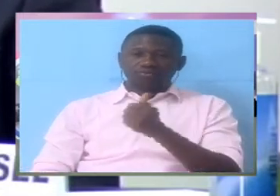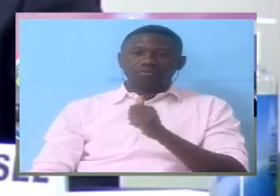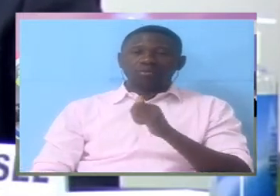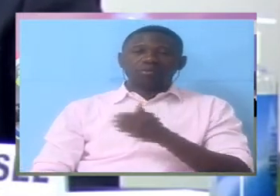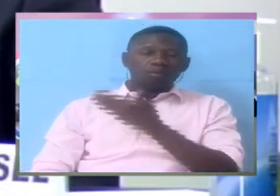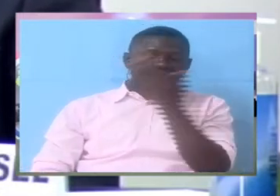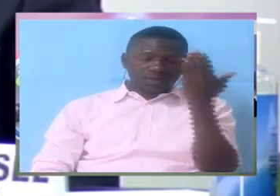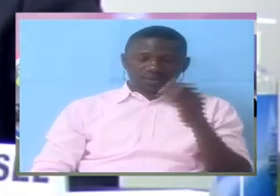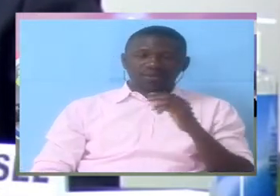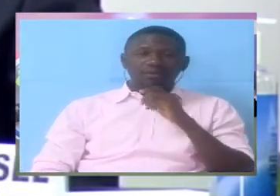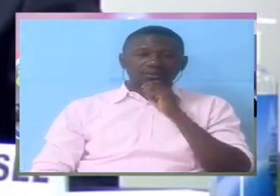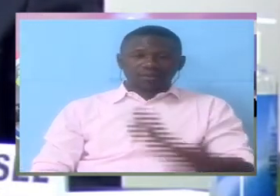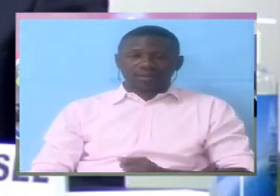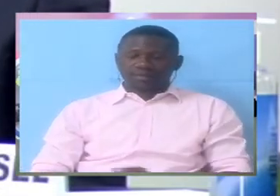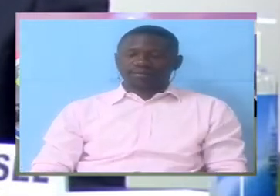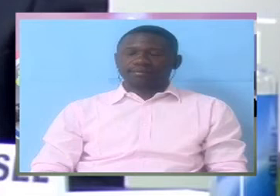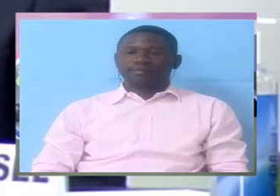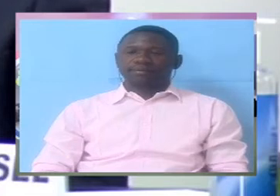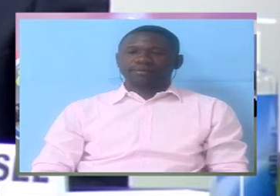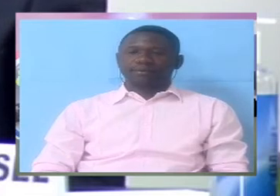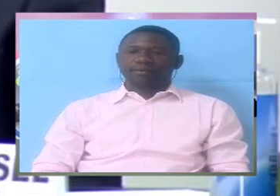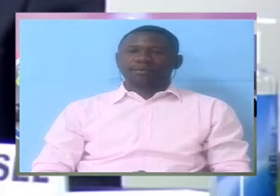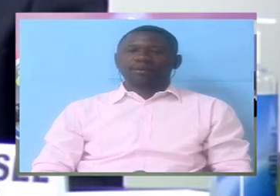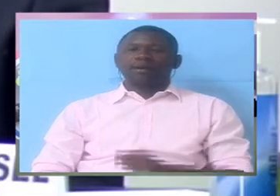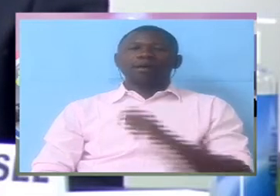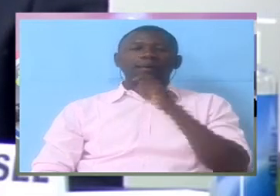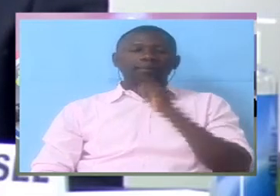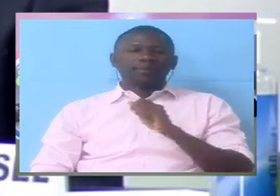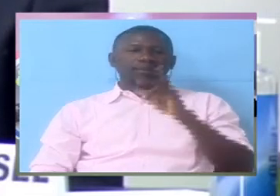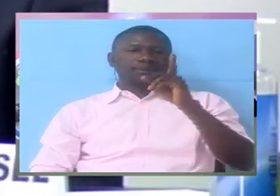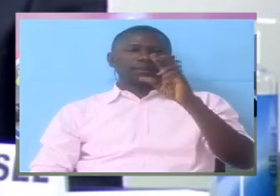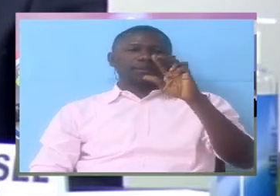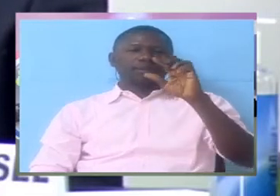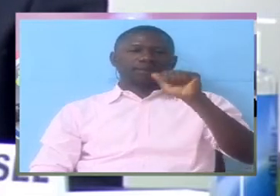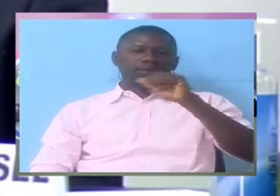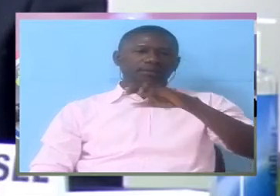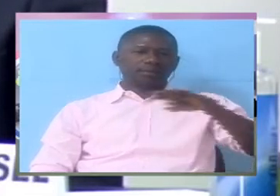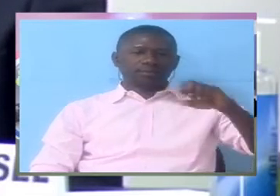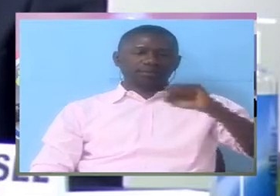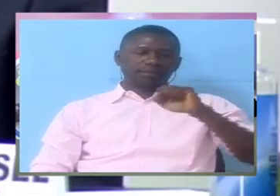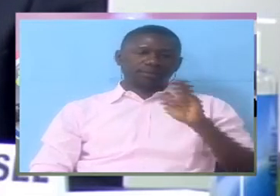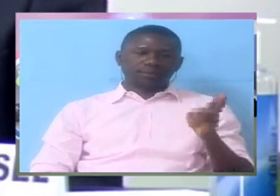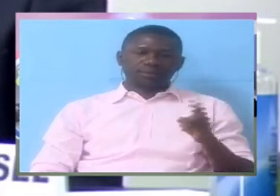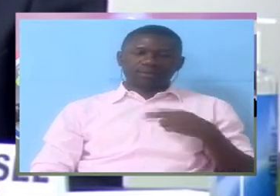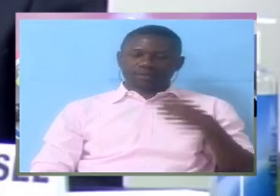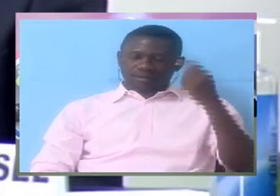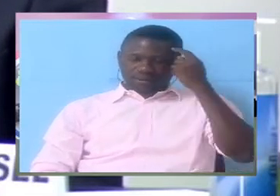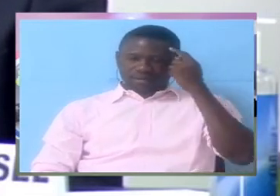Mr. Drammeh, I take it that you would want to give your testimony in the English language.